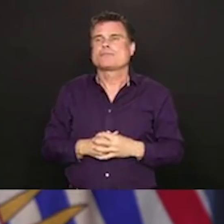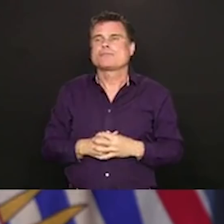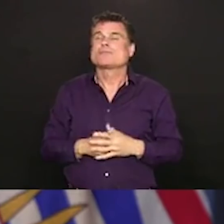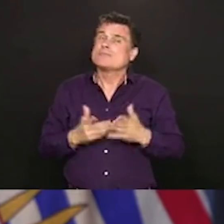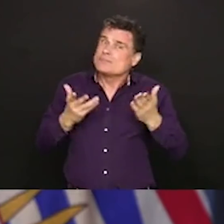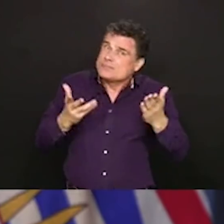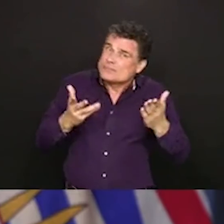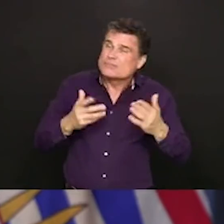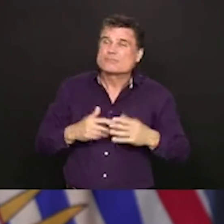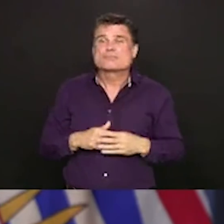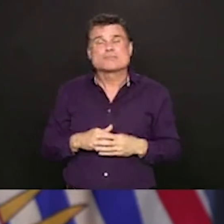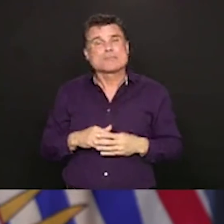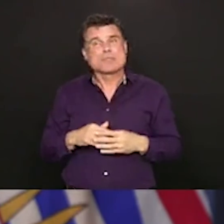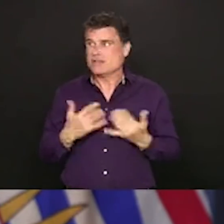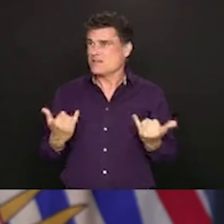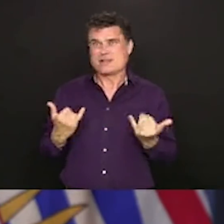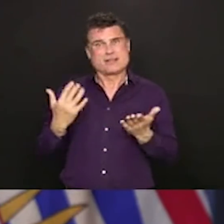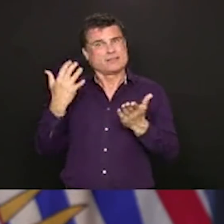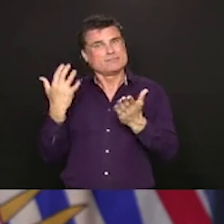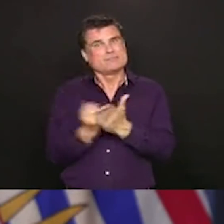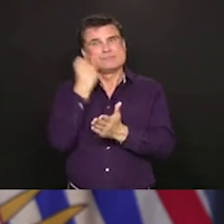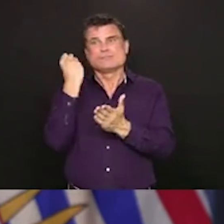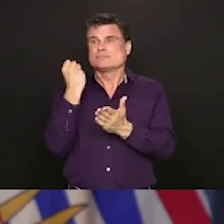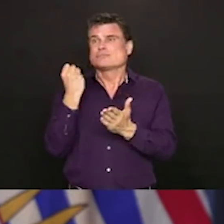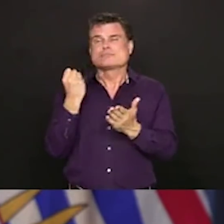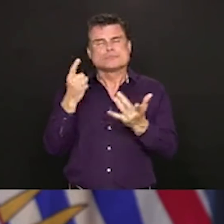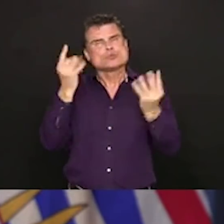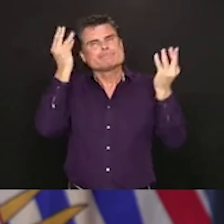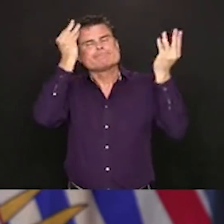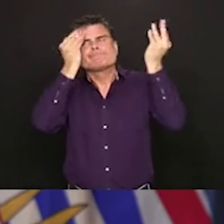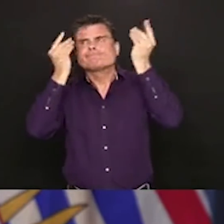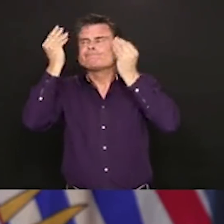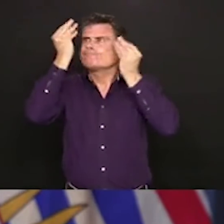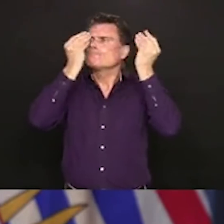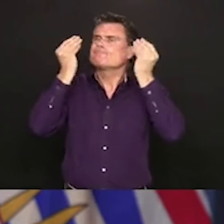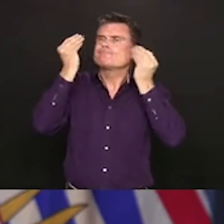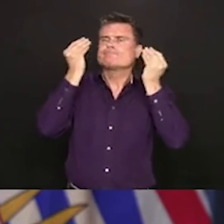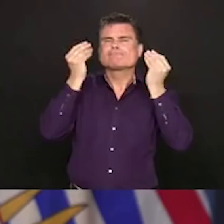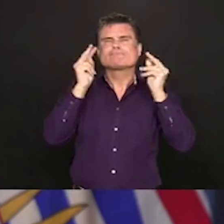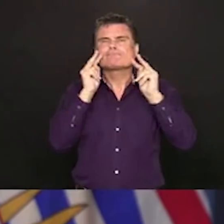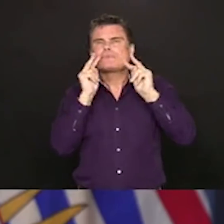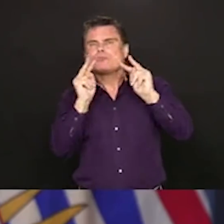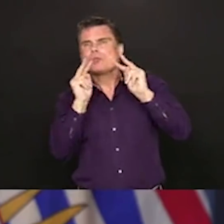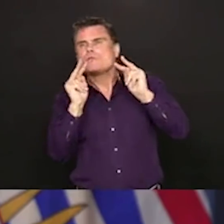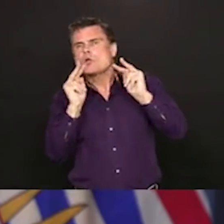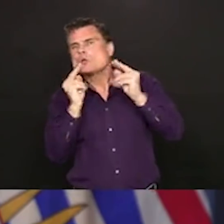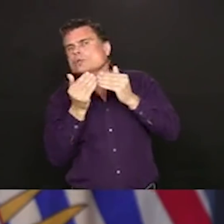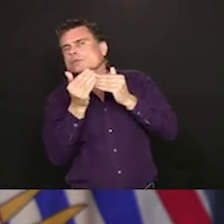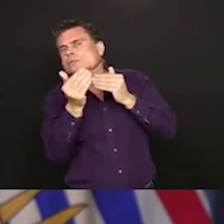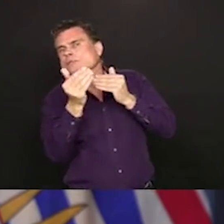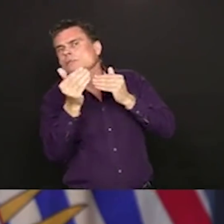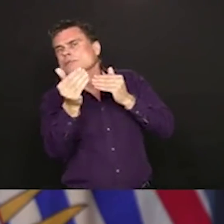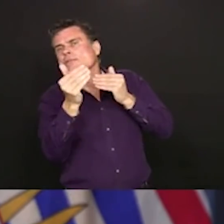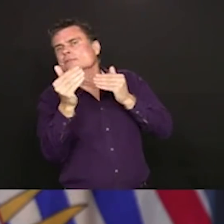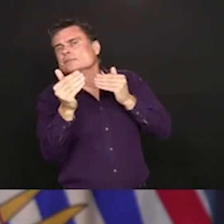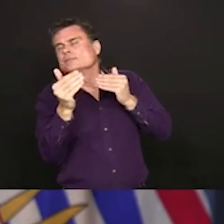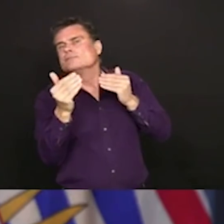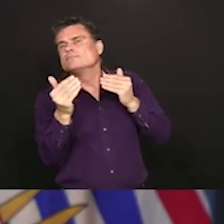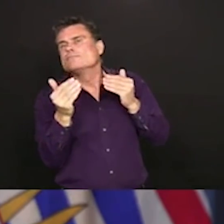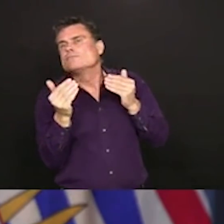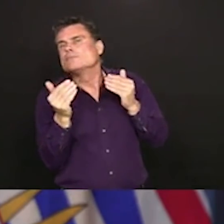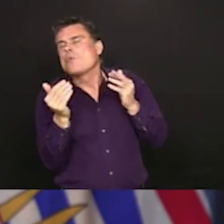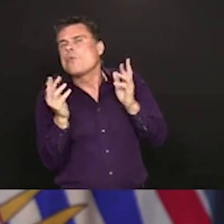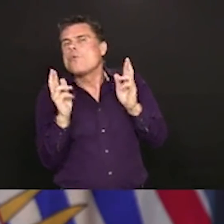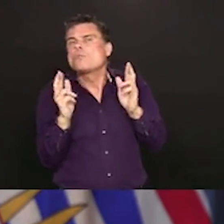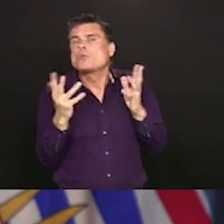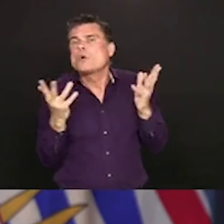seeing our family and our friends again. But now is the time to start thinking about about how do we do this safely with our precautions